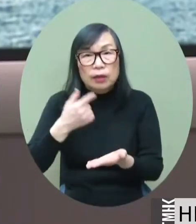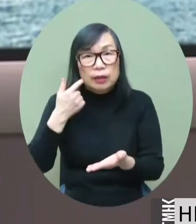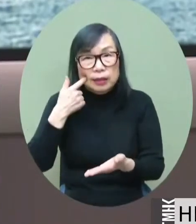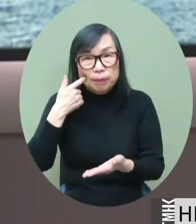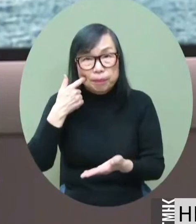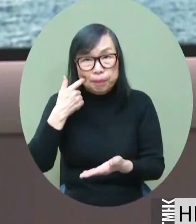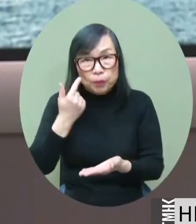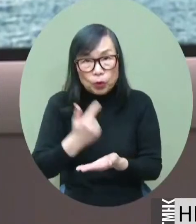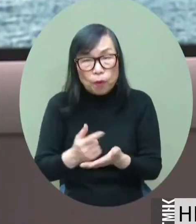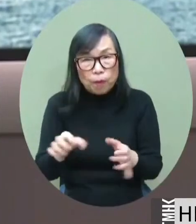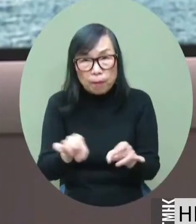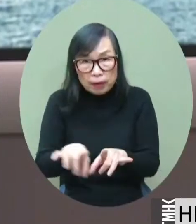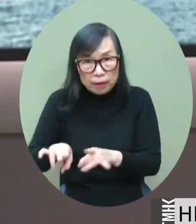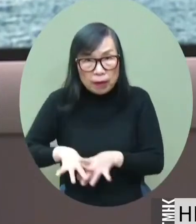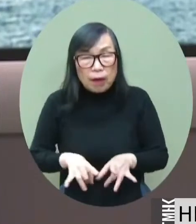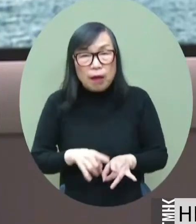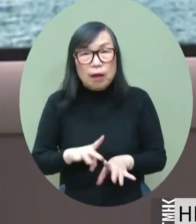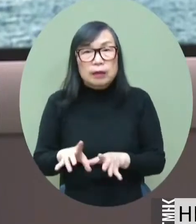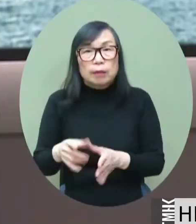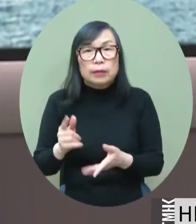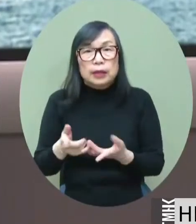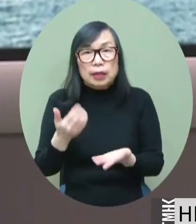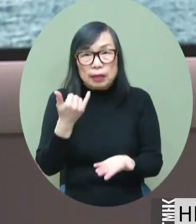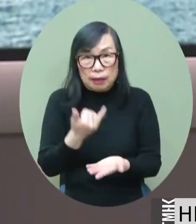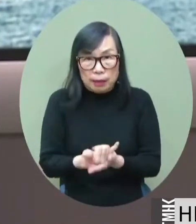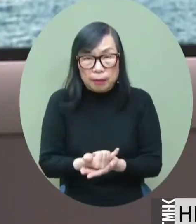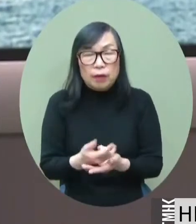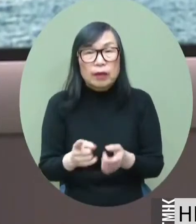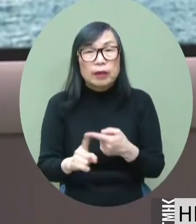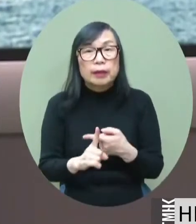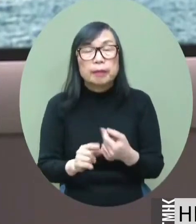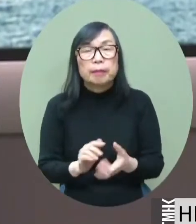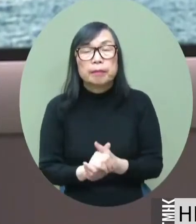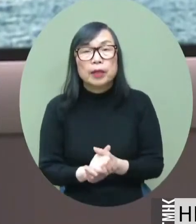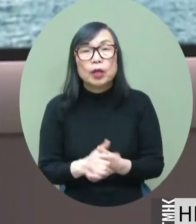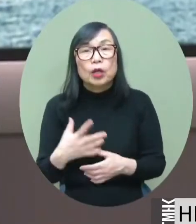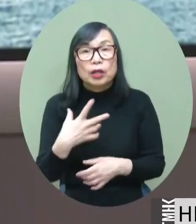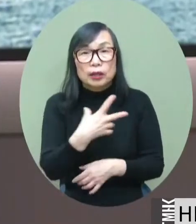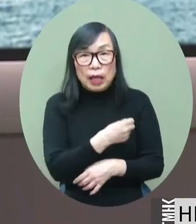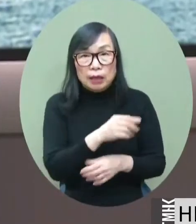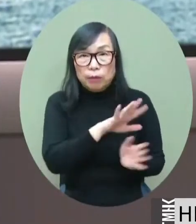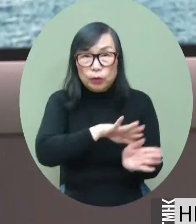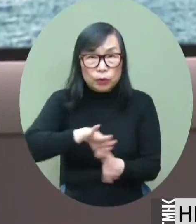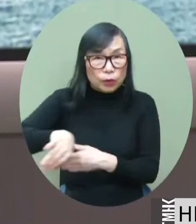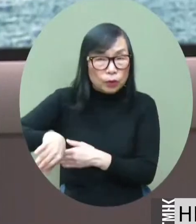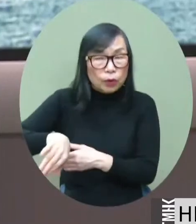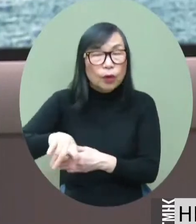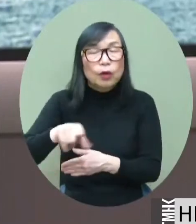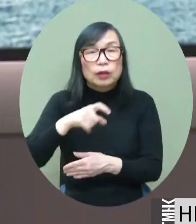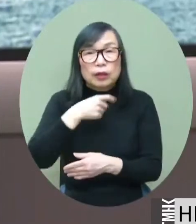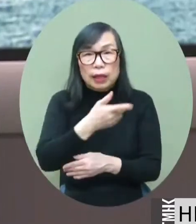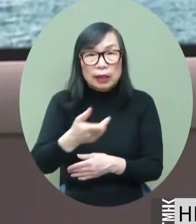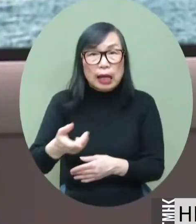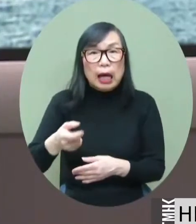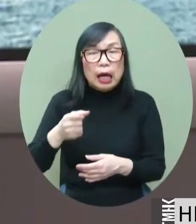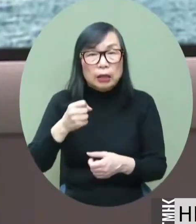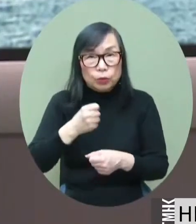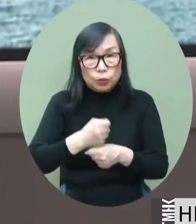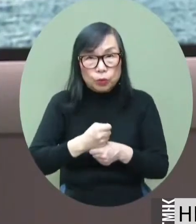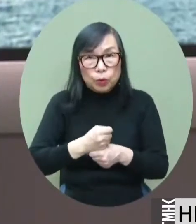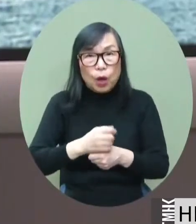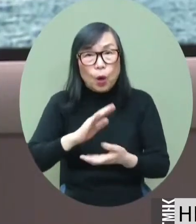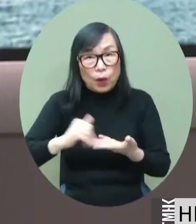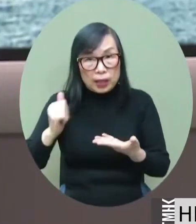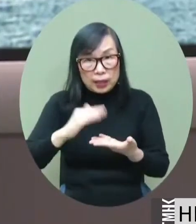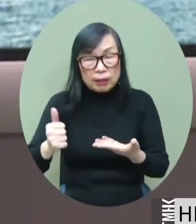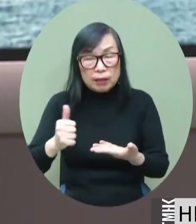us that vaccination can reduce the number of